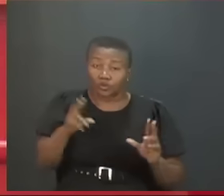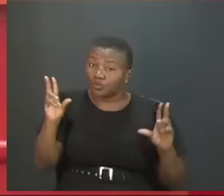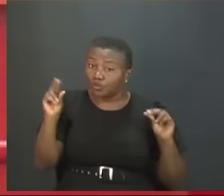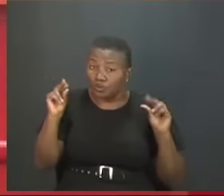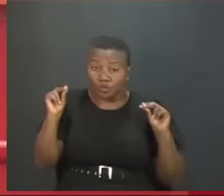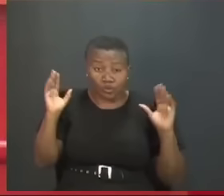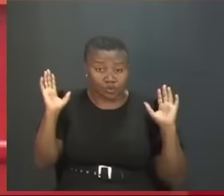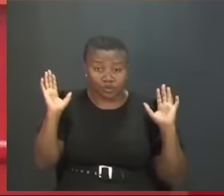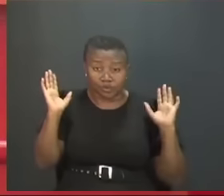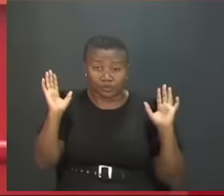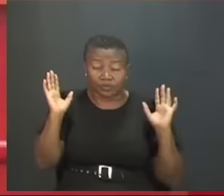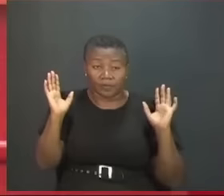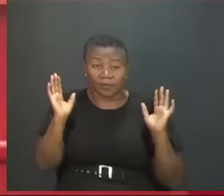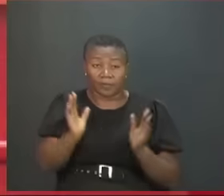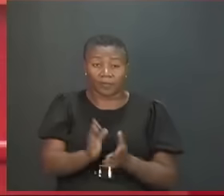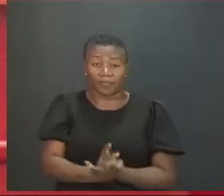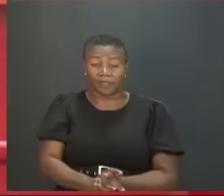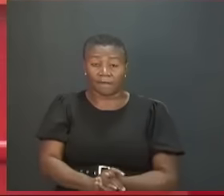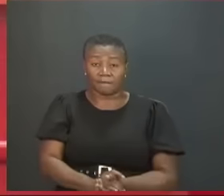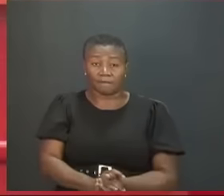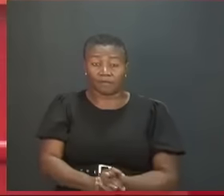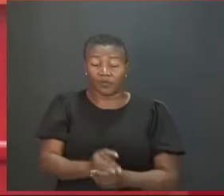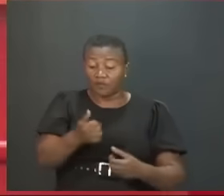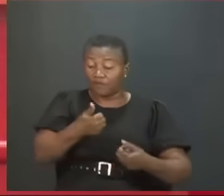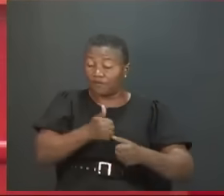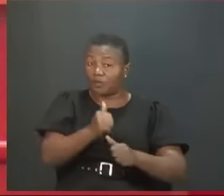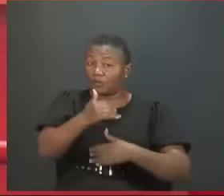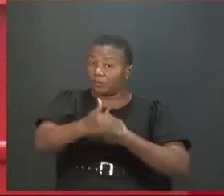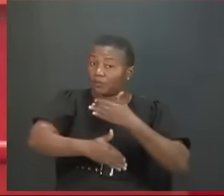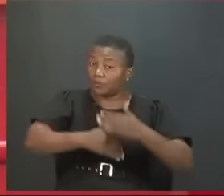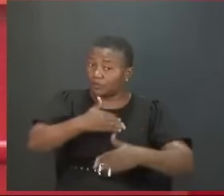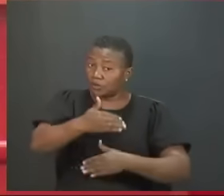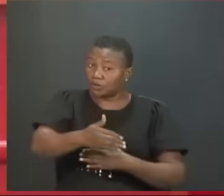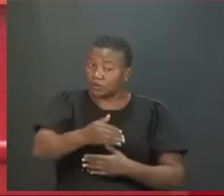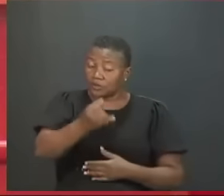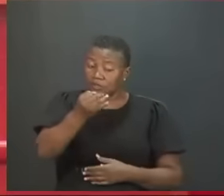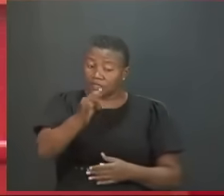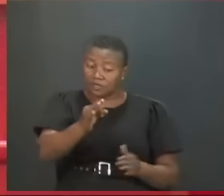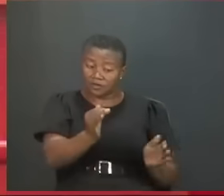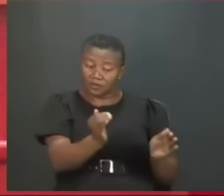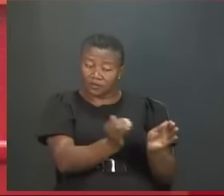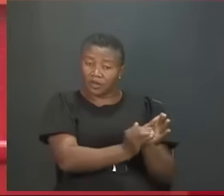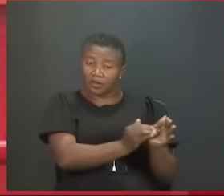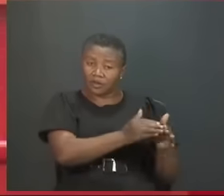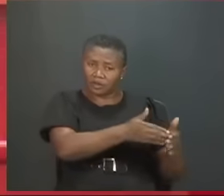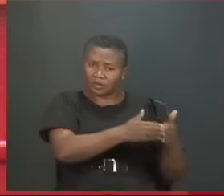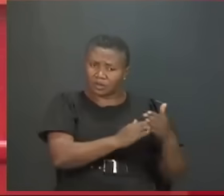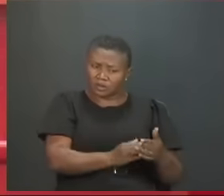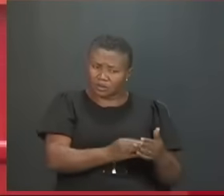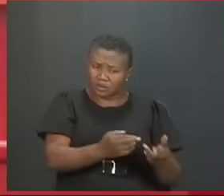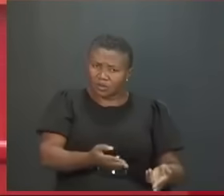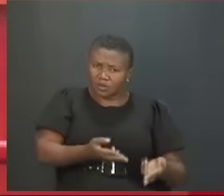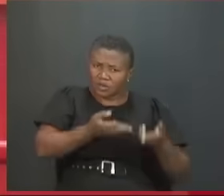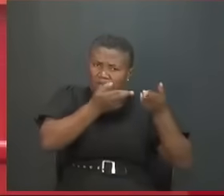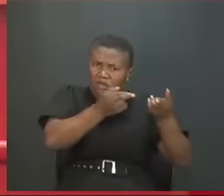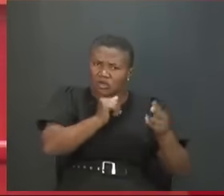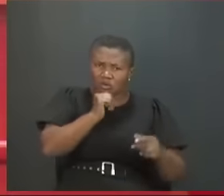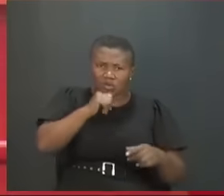Our members, procedurally, if minority leader raise an issue and is not calling for a